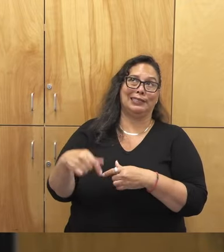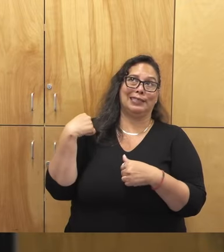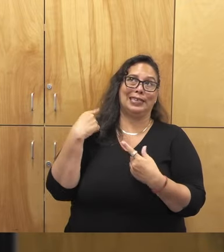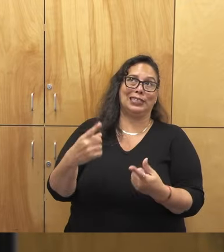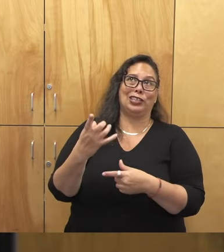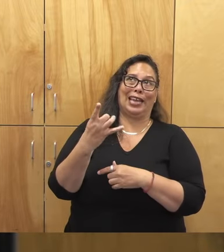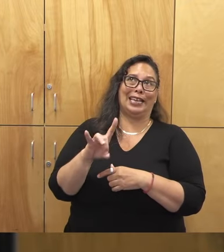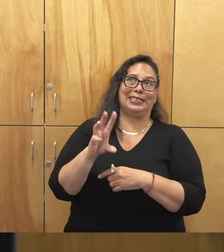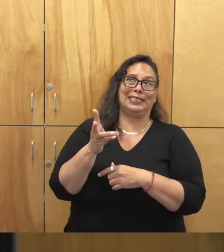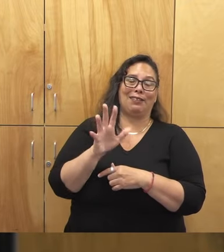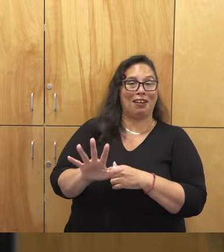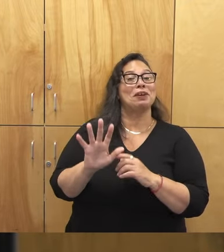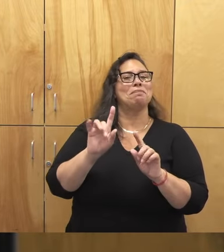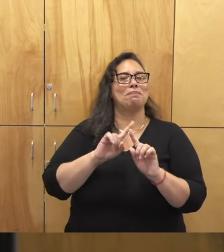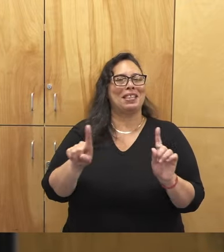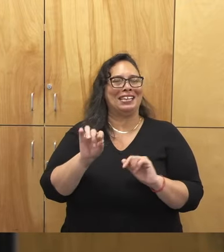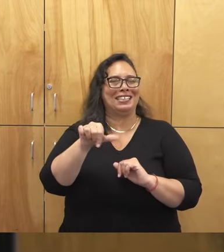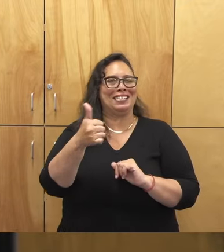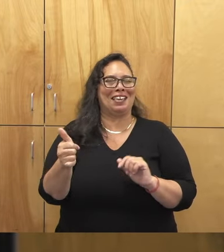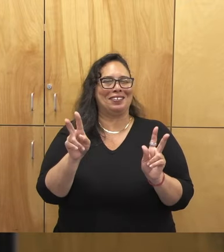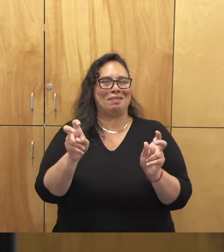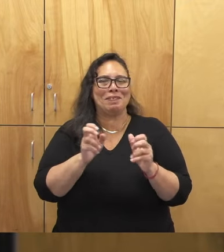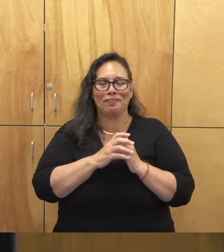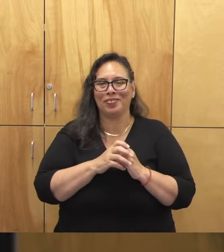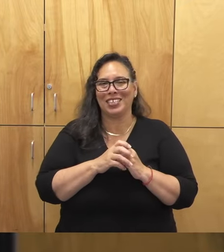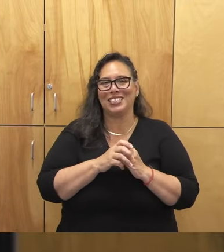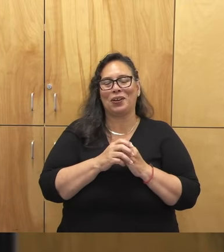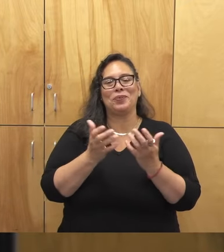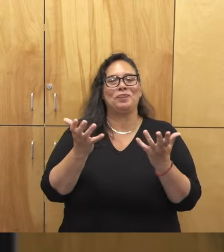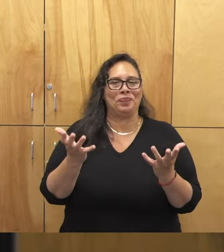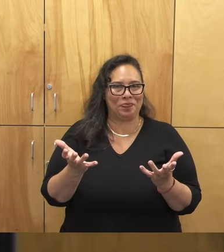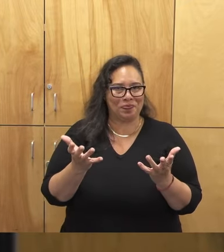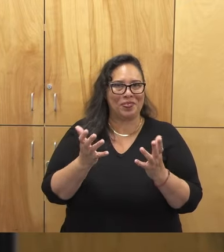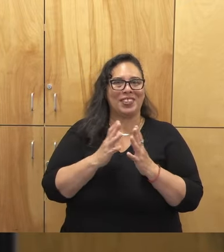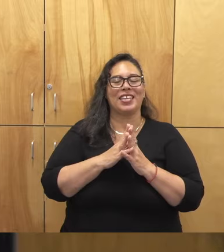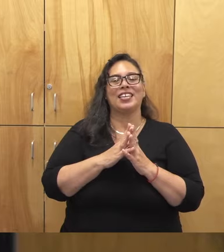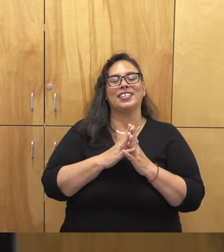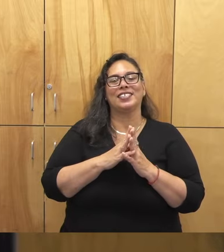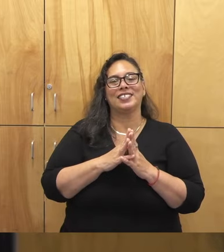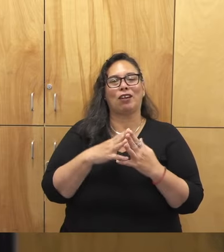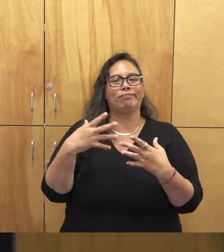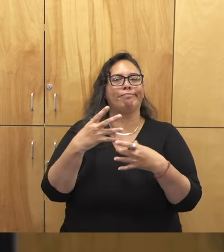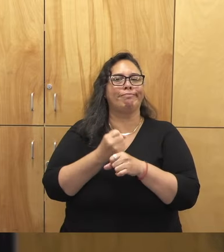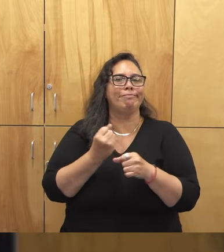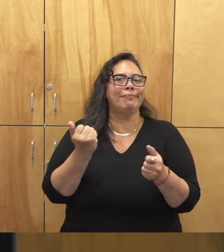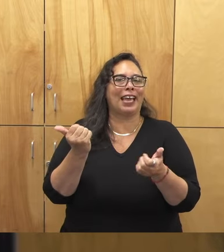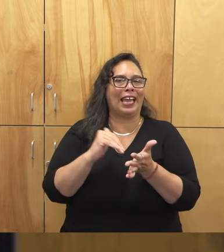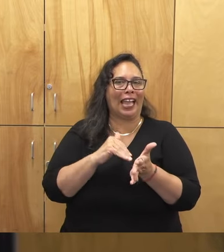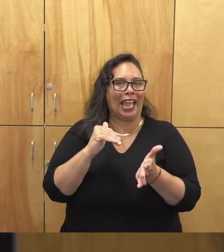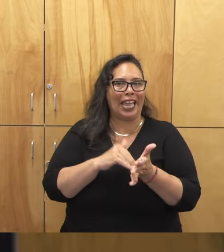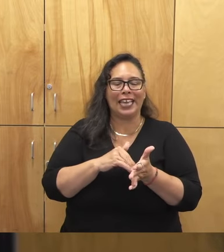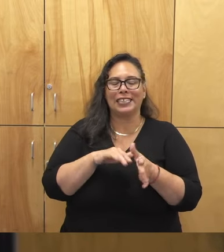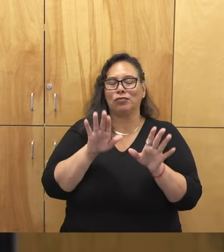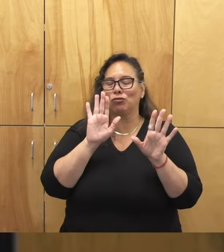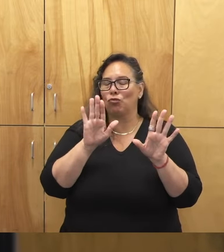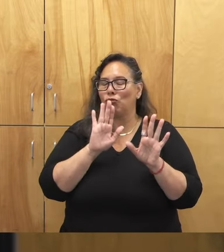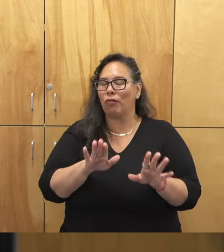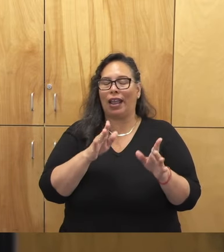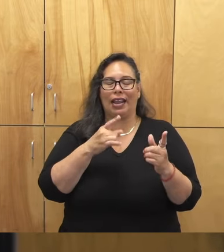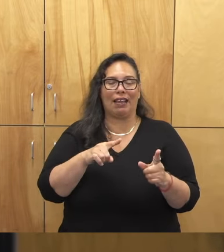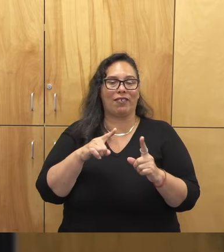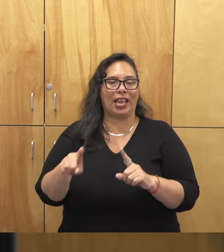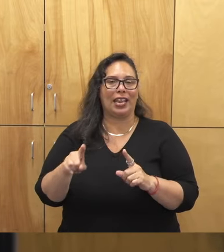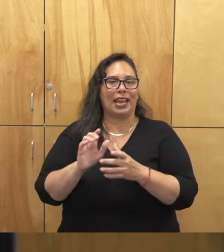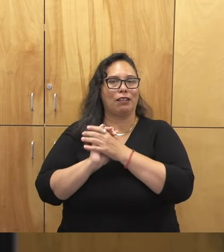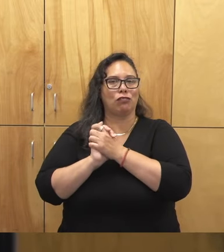1865, but that's a totally different topic. All things considered, it was, once again, a very, very great event, and I